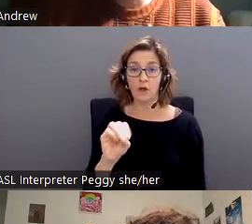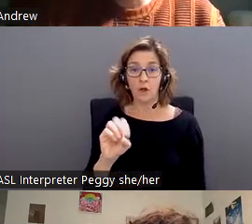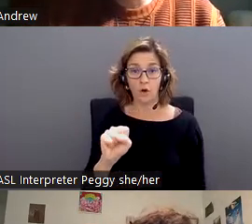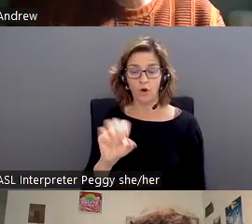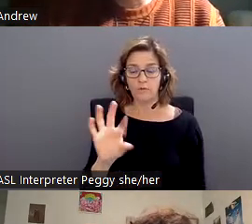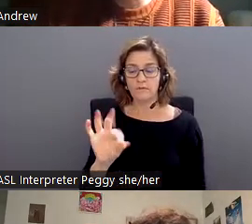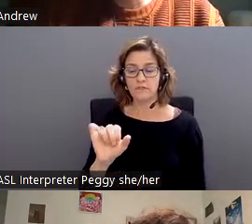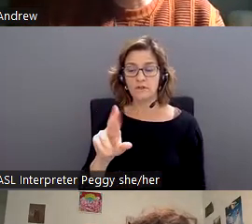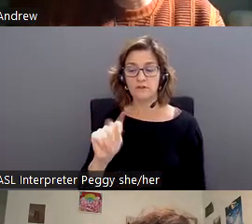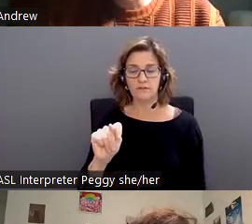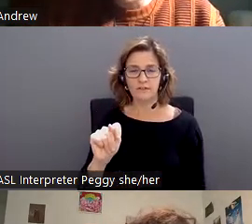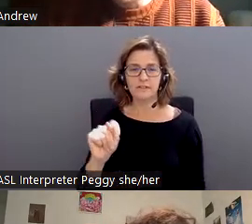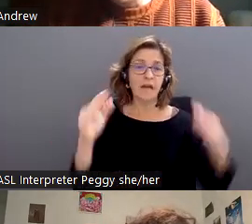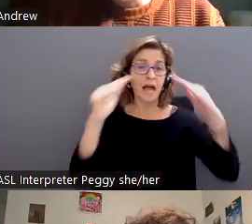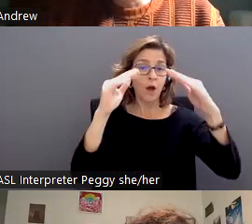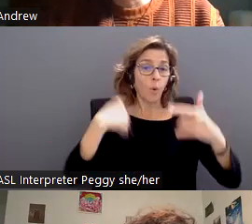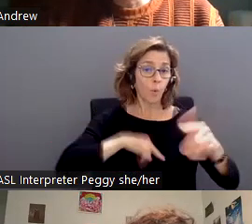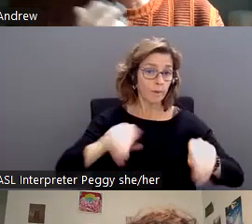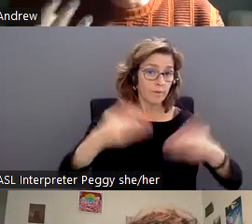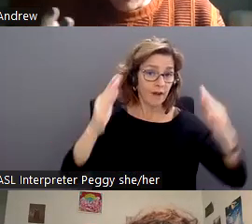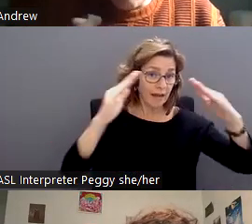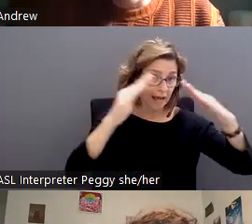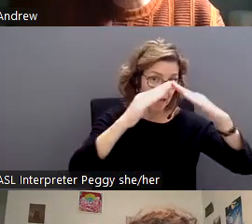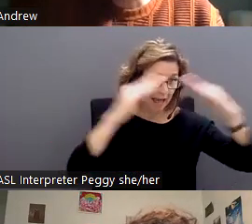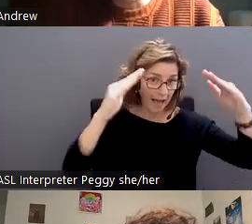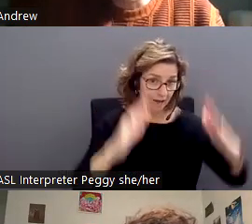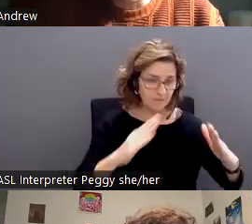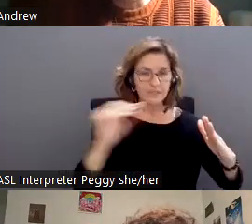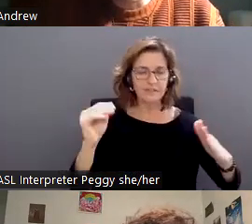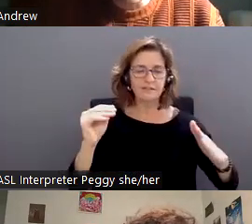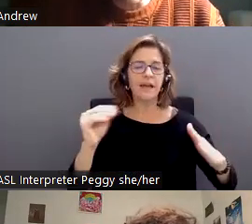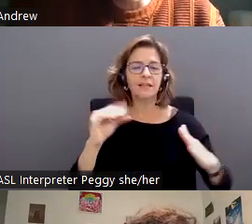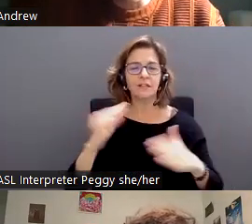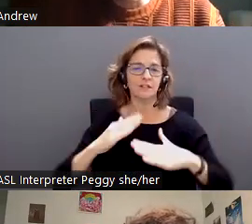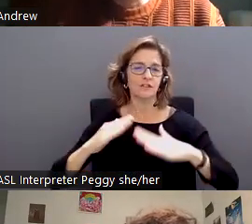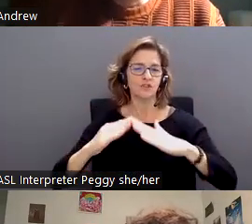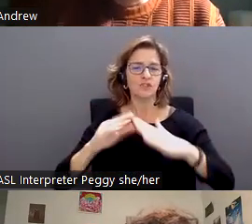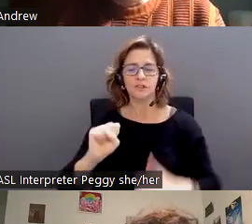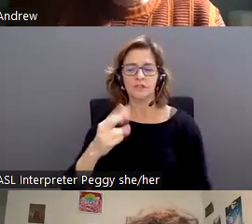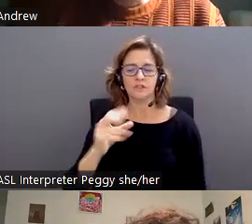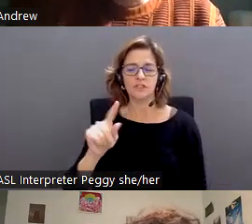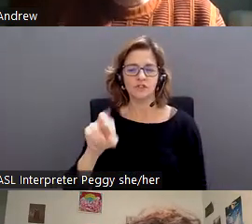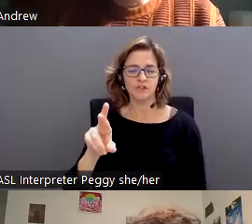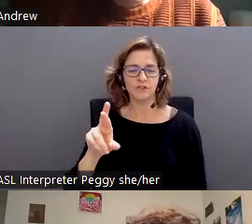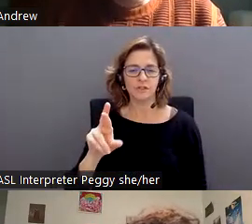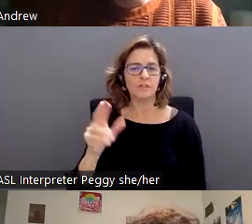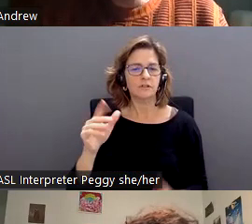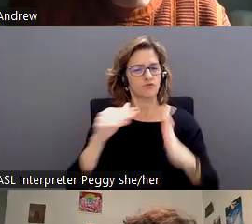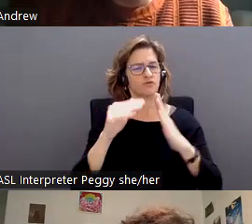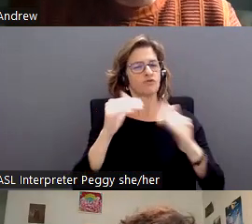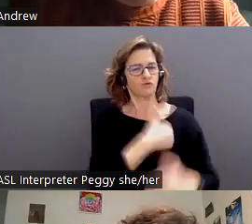shelter provider based in Toronto. I've been told recently we're up to now